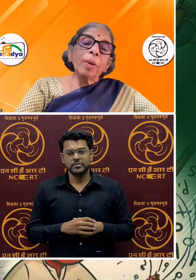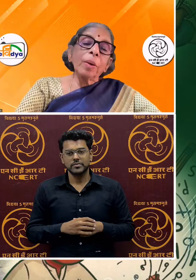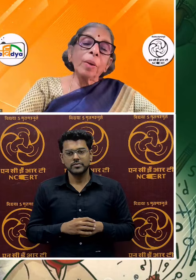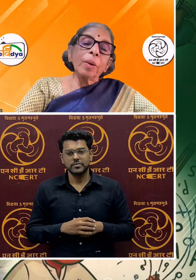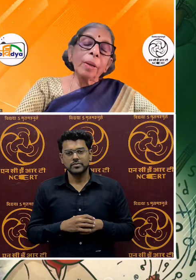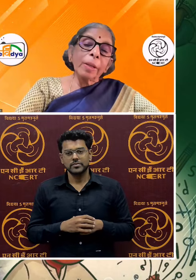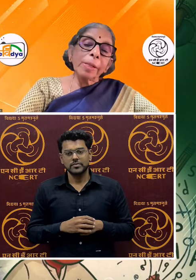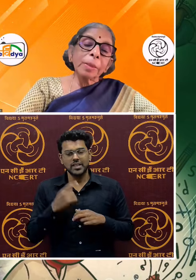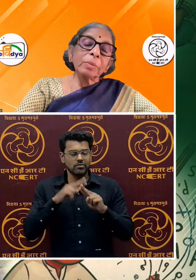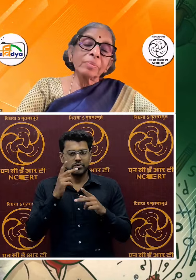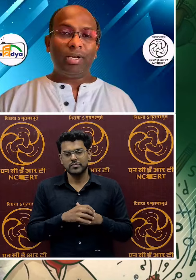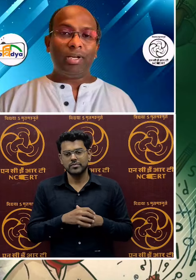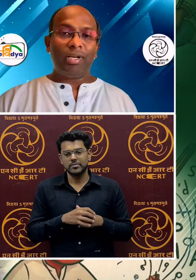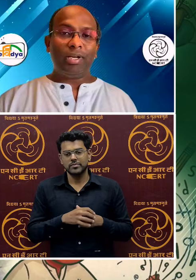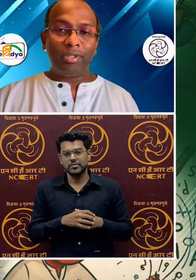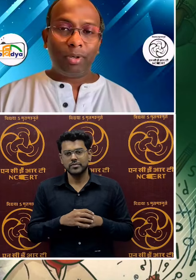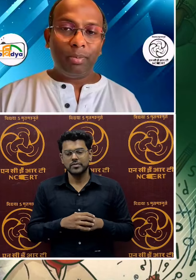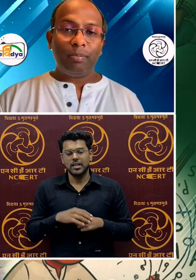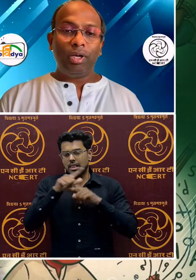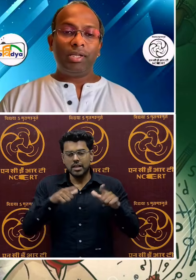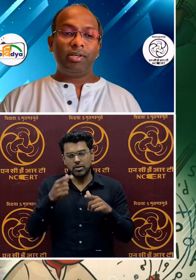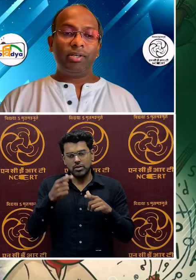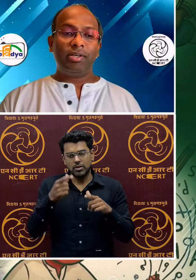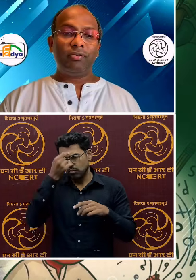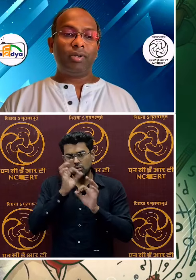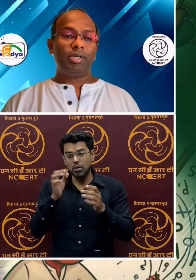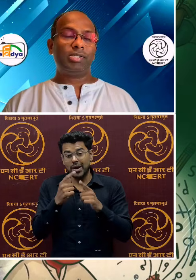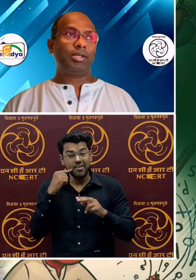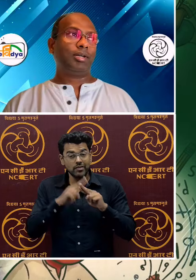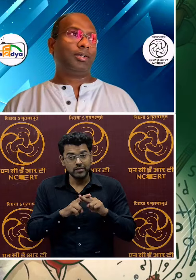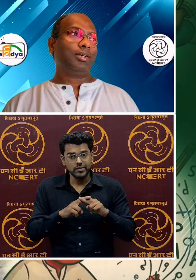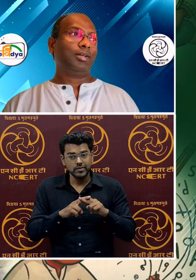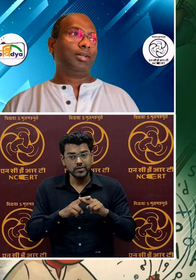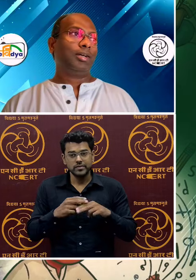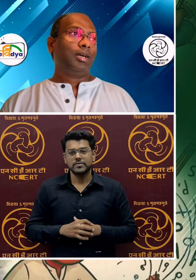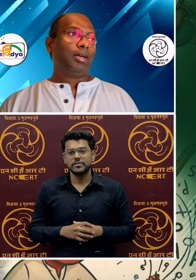there? talk normally, yeah, there's no language problem, but the point is, if it is